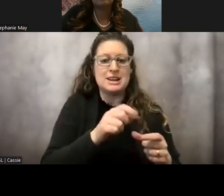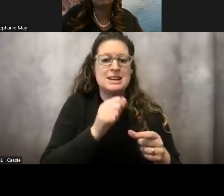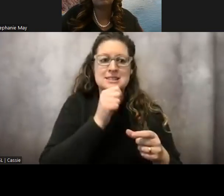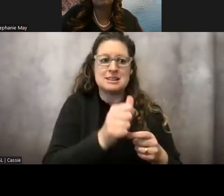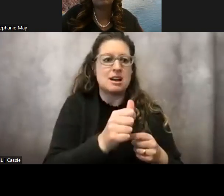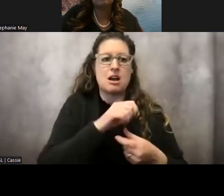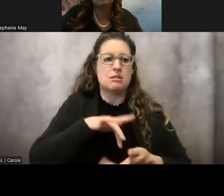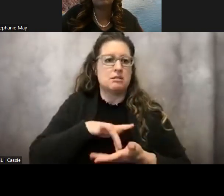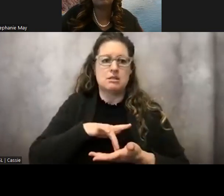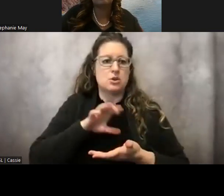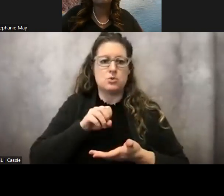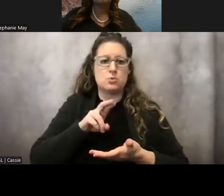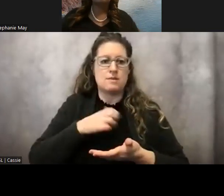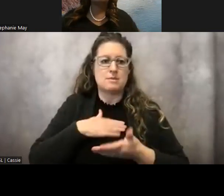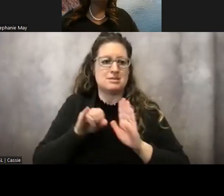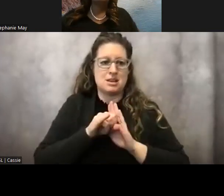identity?